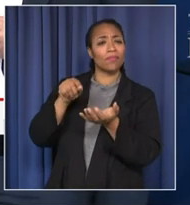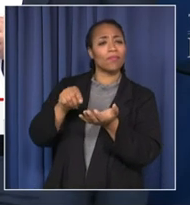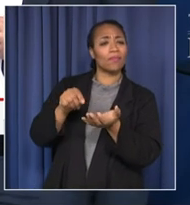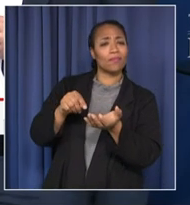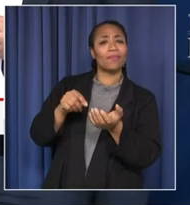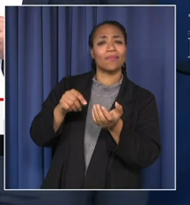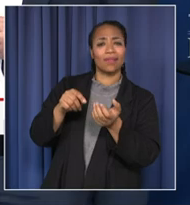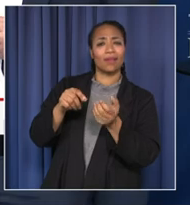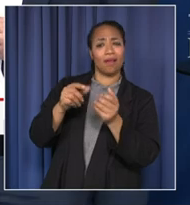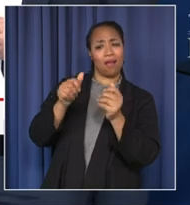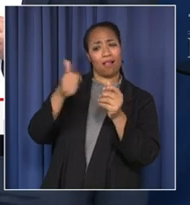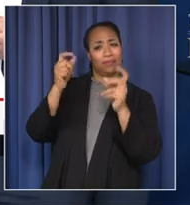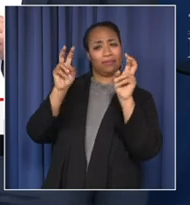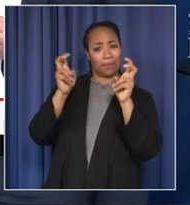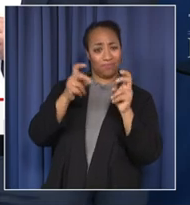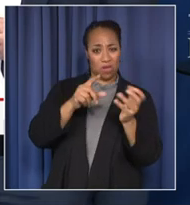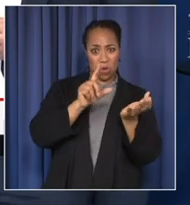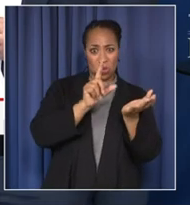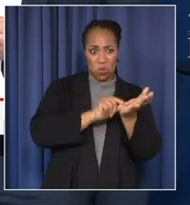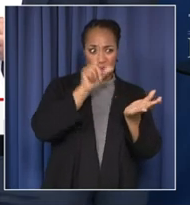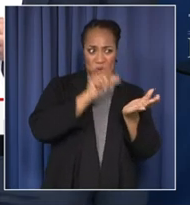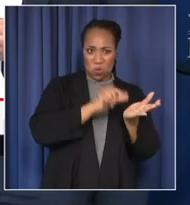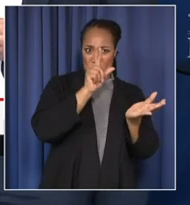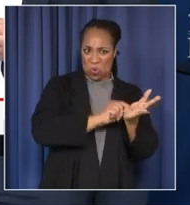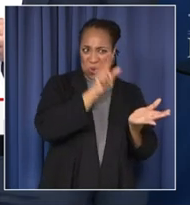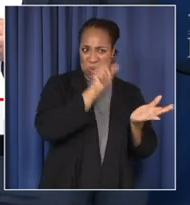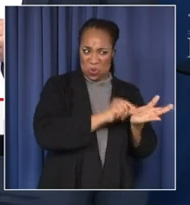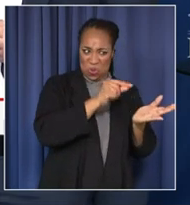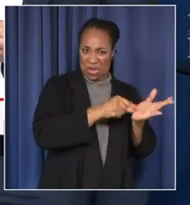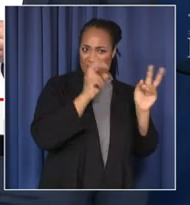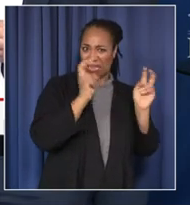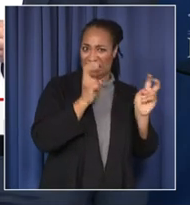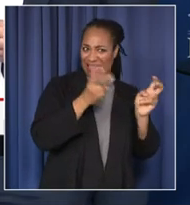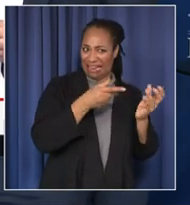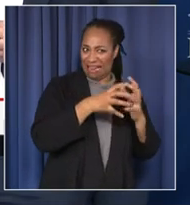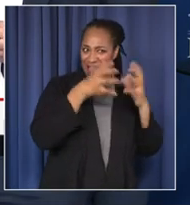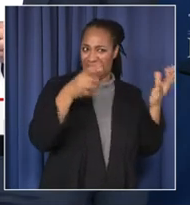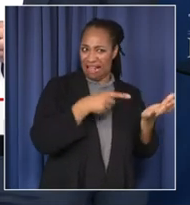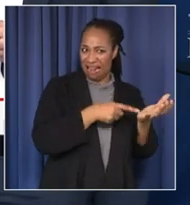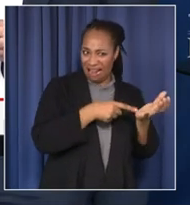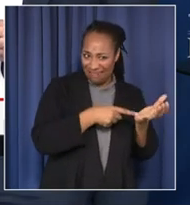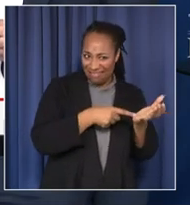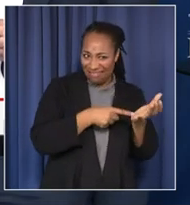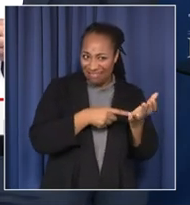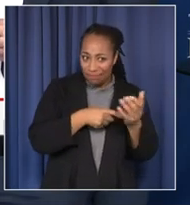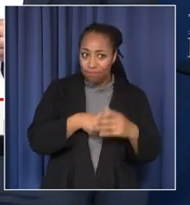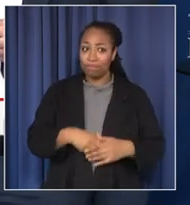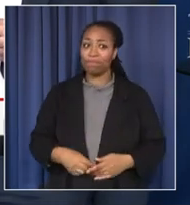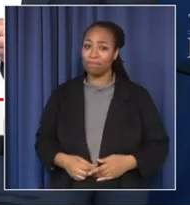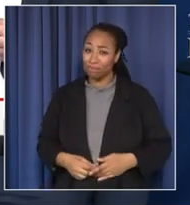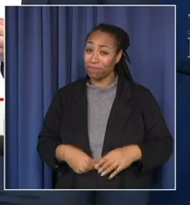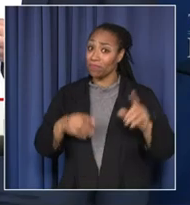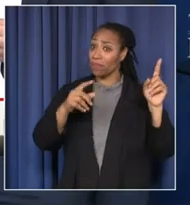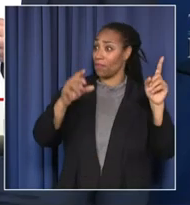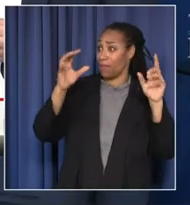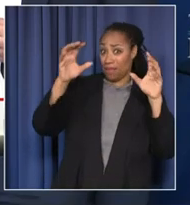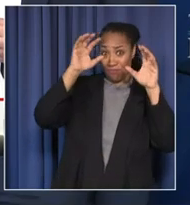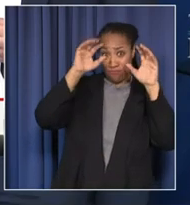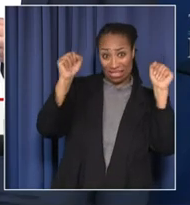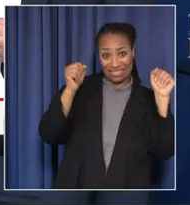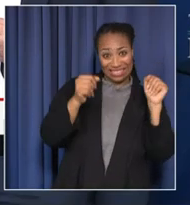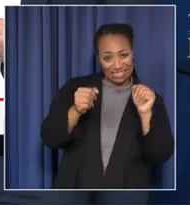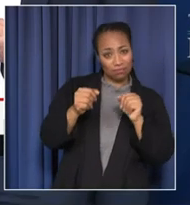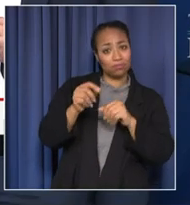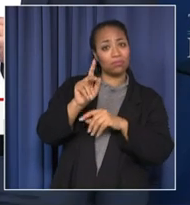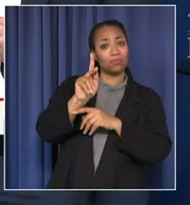obviously taken over part of the Kennedy Center and Kennedy Center's board. Can you talk a little bit about that? Do you have any concerns about what's